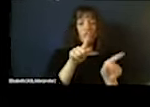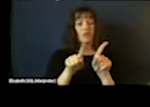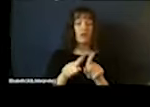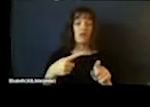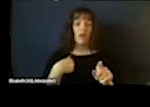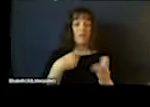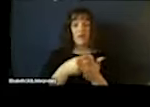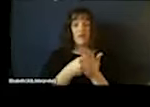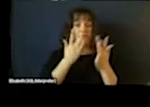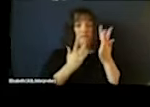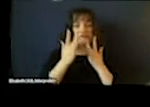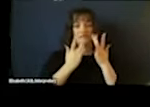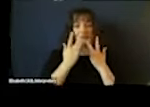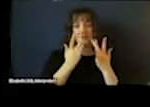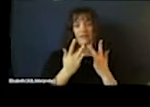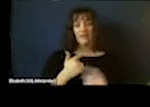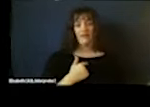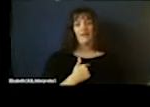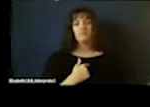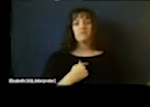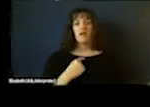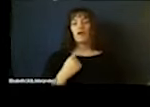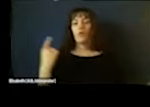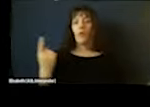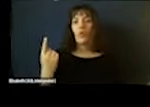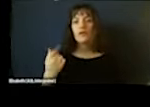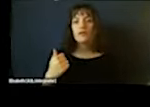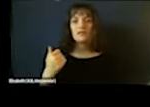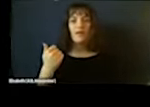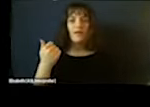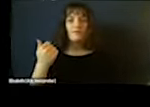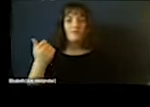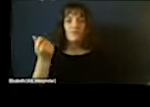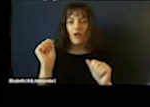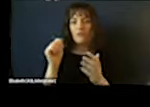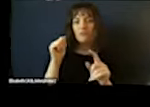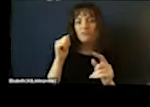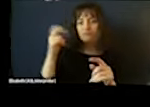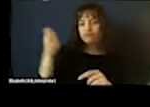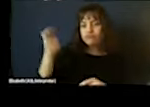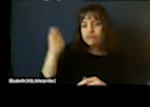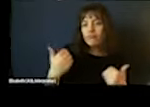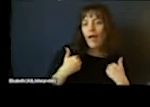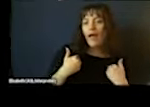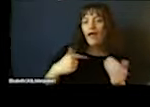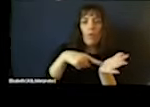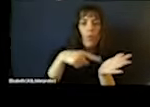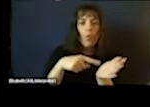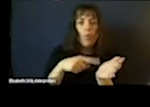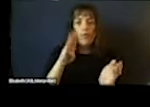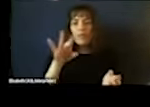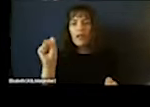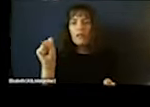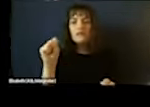because I always should fight against the scholarships and then all the payment and bills, and I don't have a stable income.